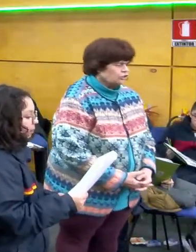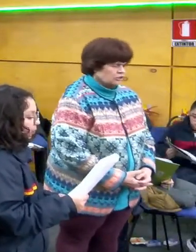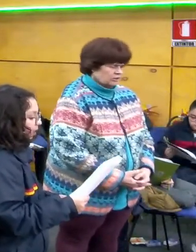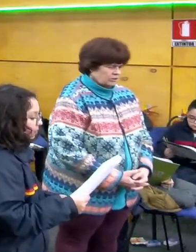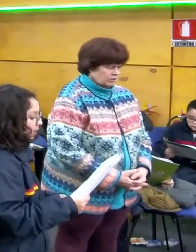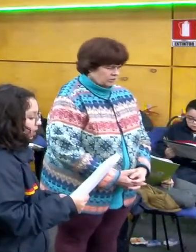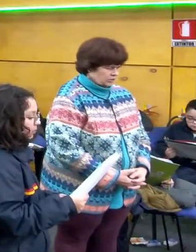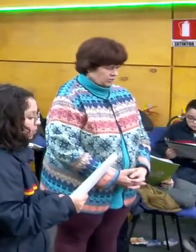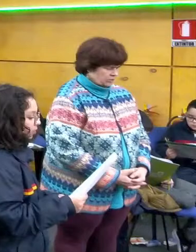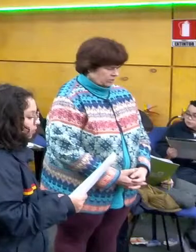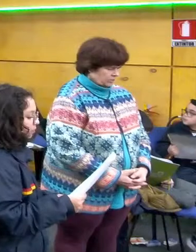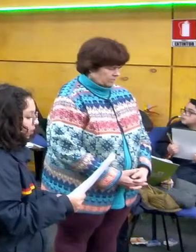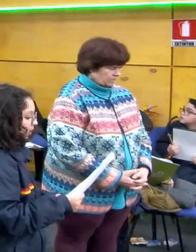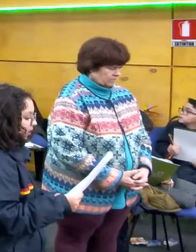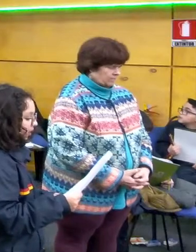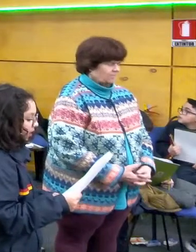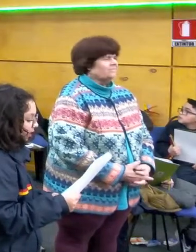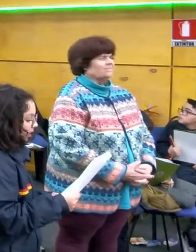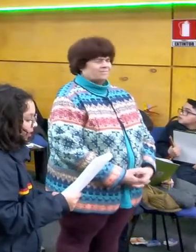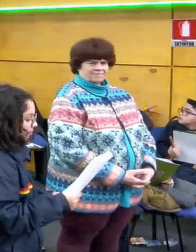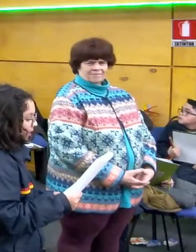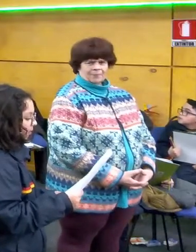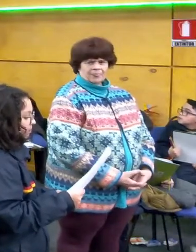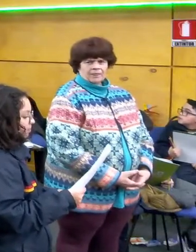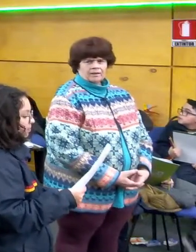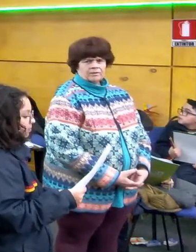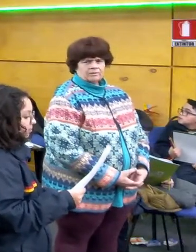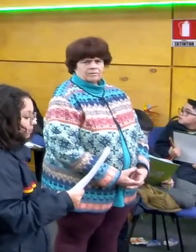Keep a poem in your pocket.